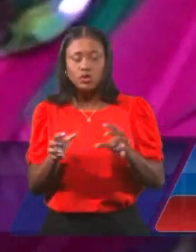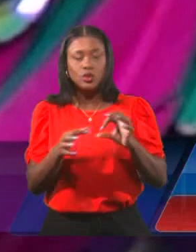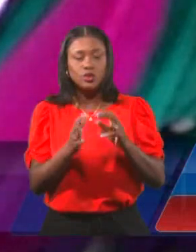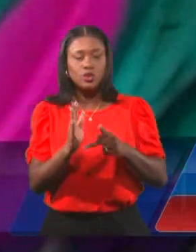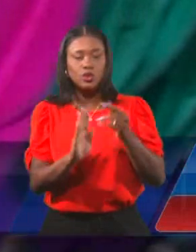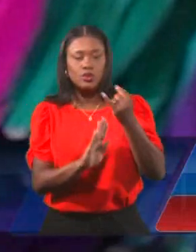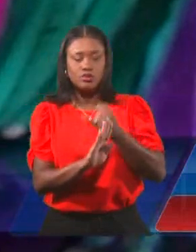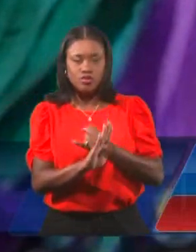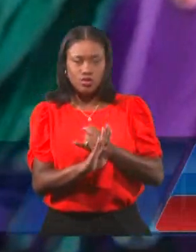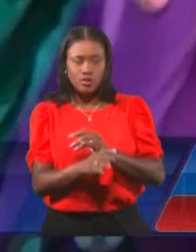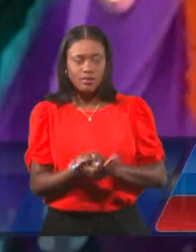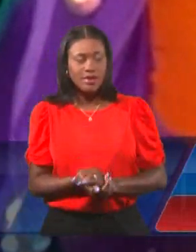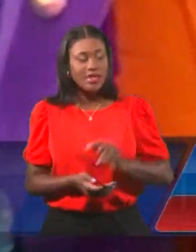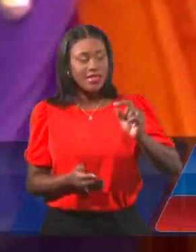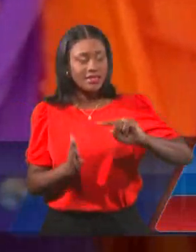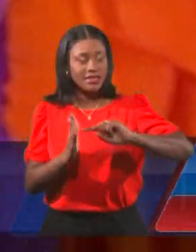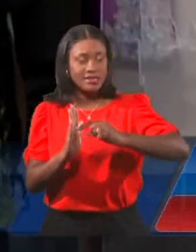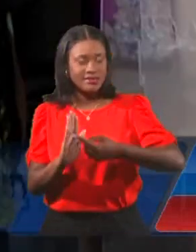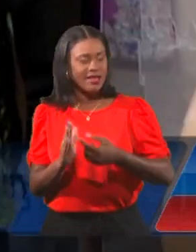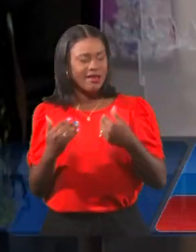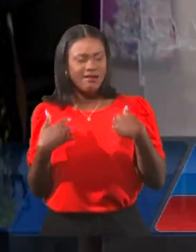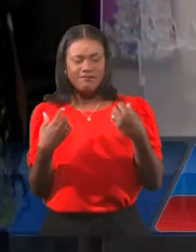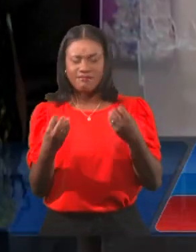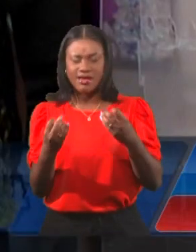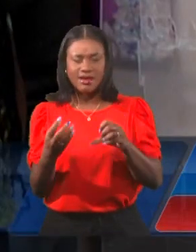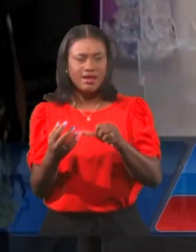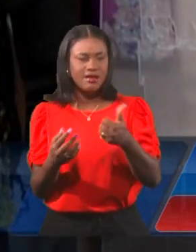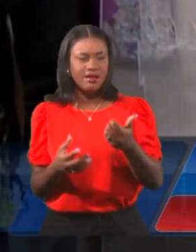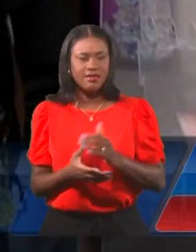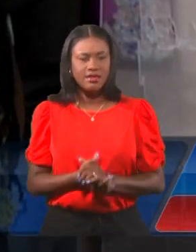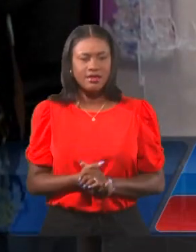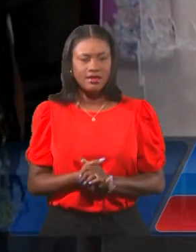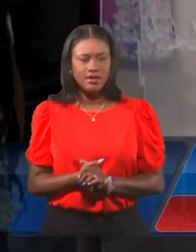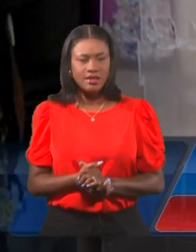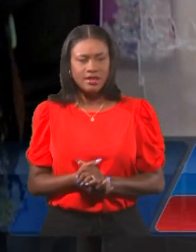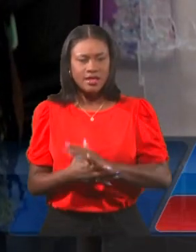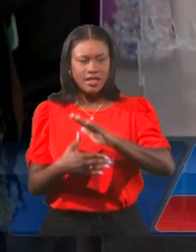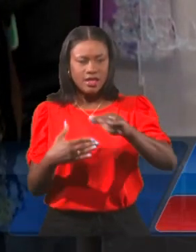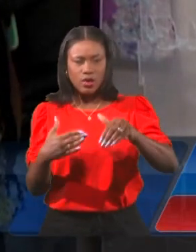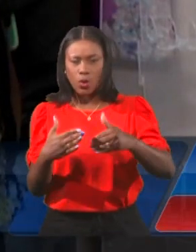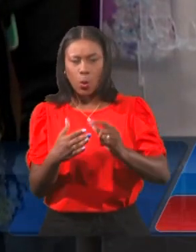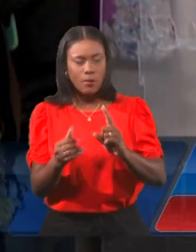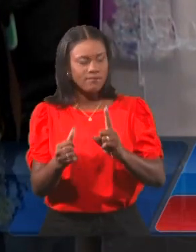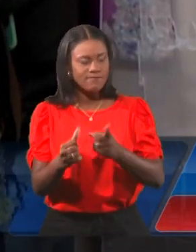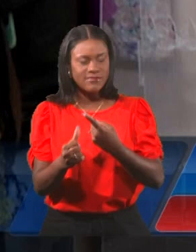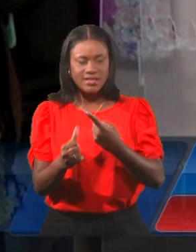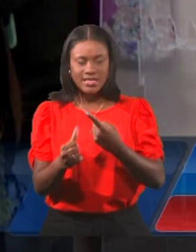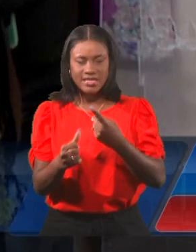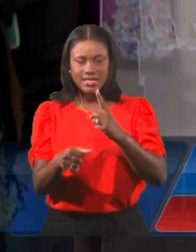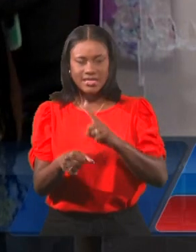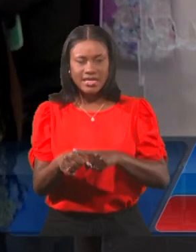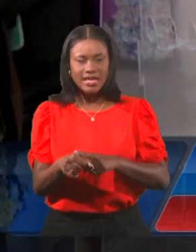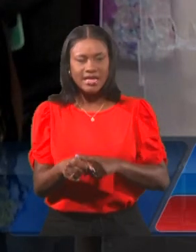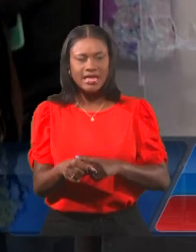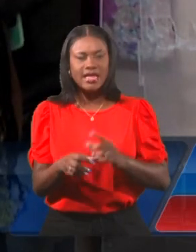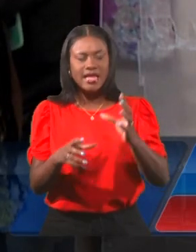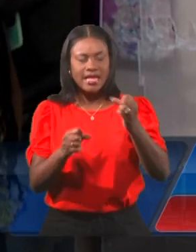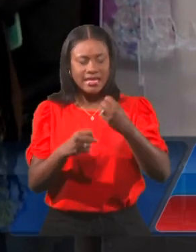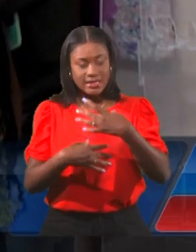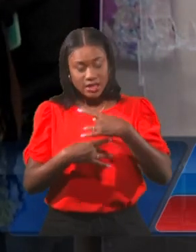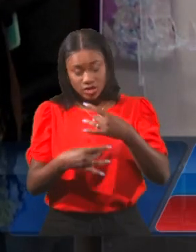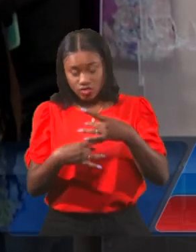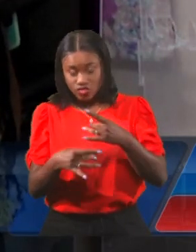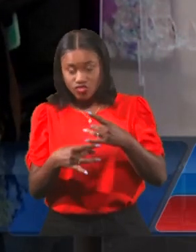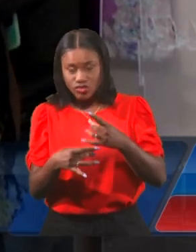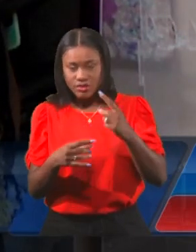is just the start of many to come. This whole first cycle is just about grasping the interest